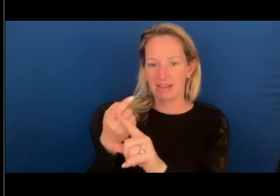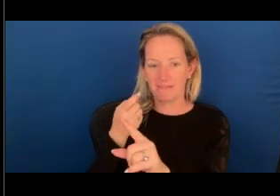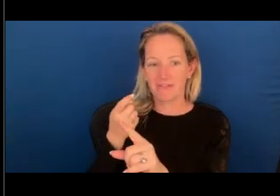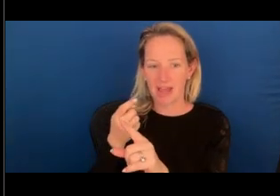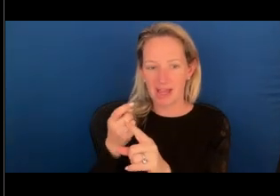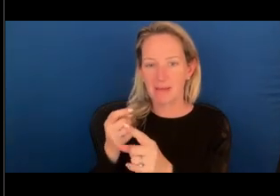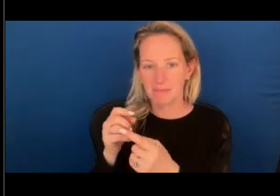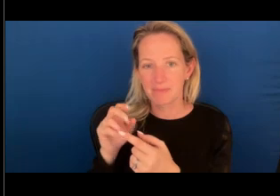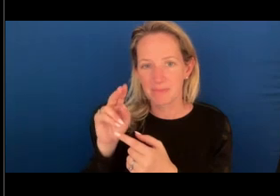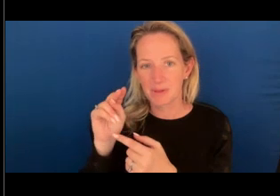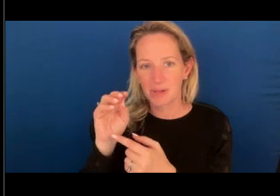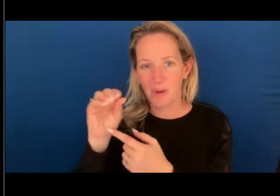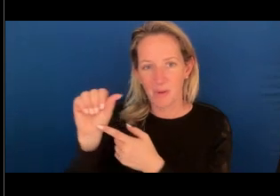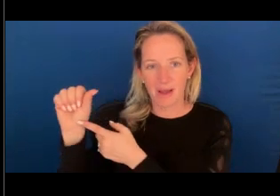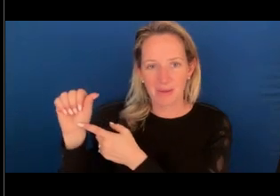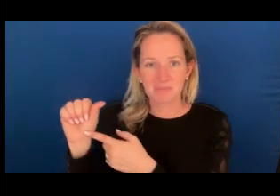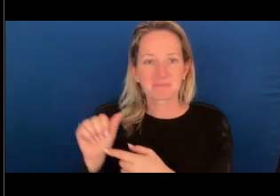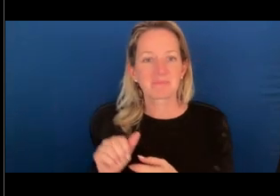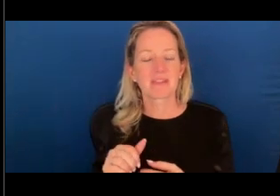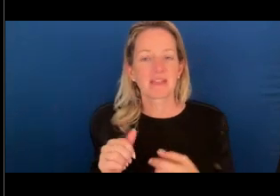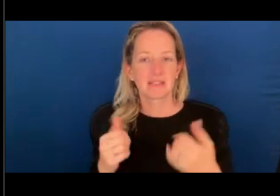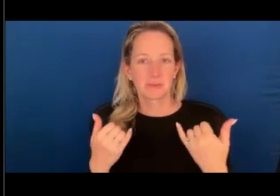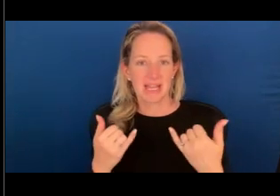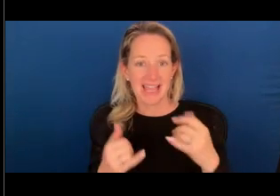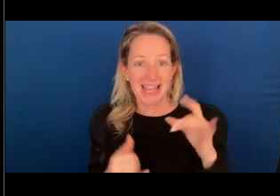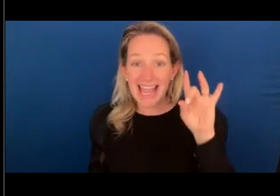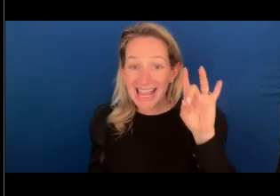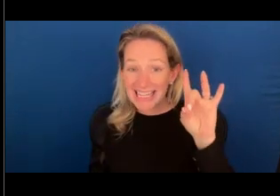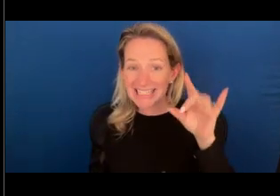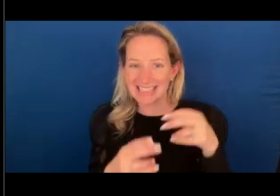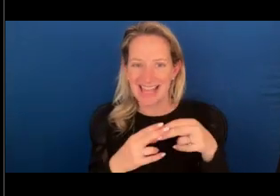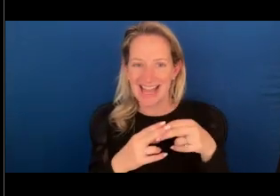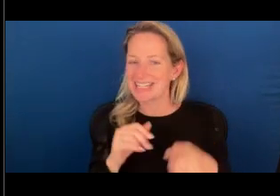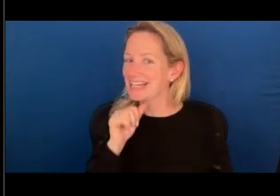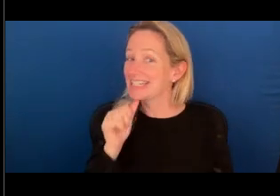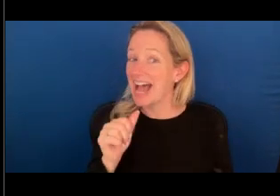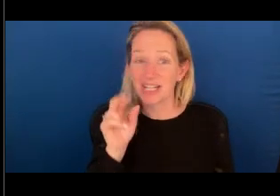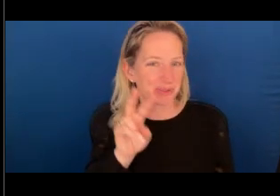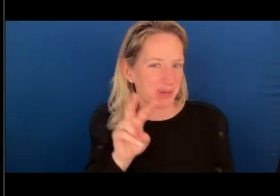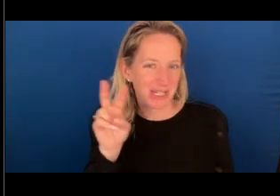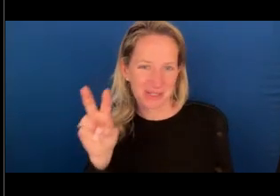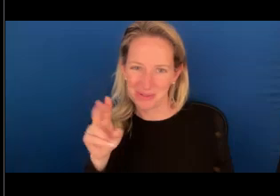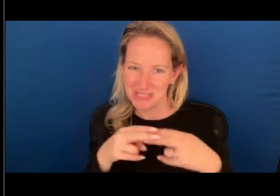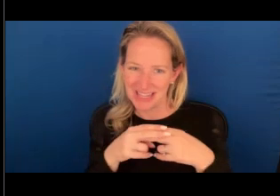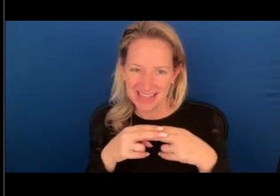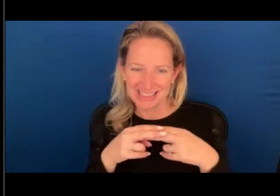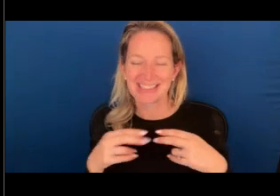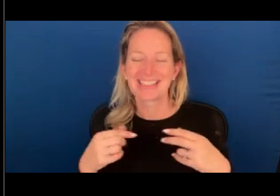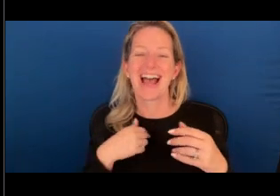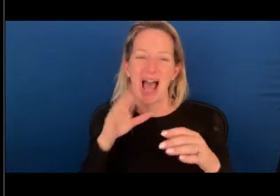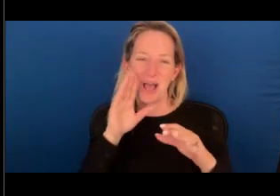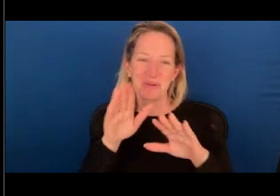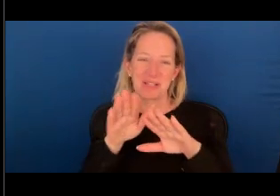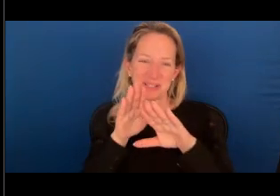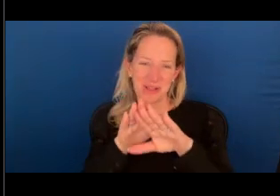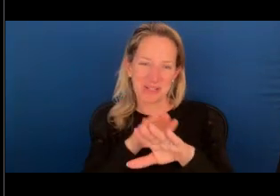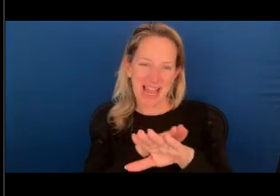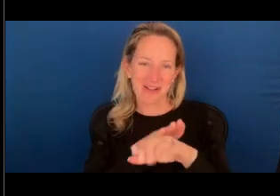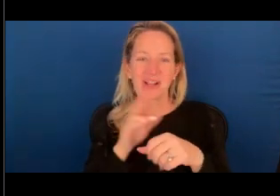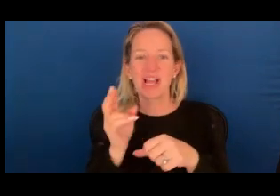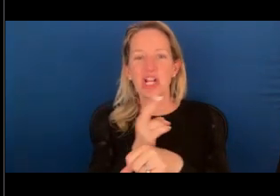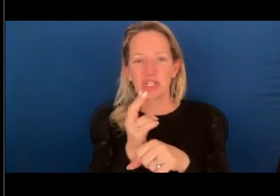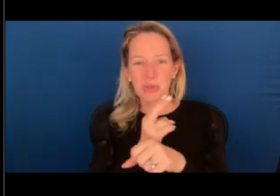Today, I'm going to go over 8 slides, not 22 slides. So I would slow down, and then you would find that I would use a majority of